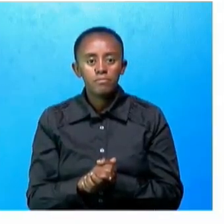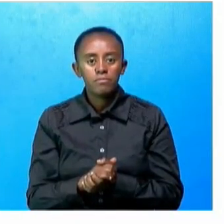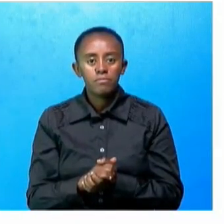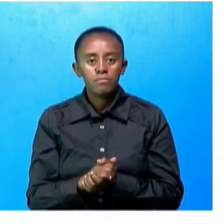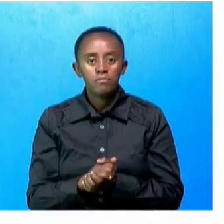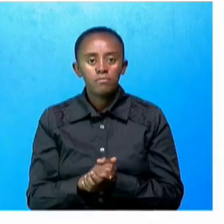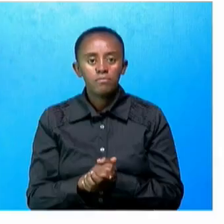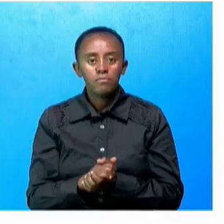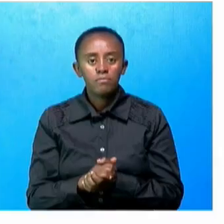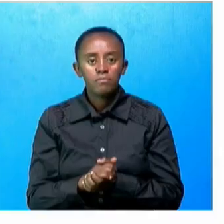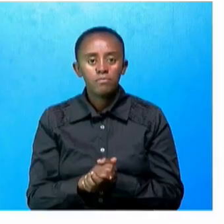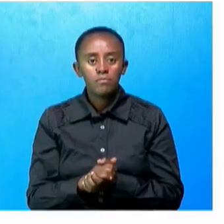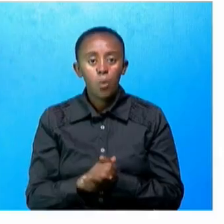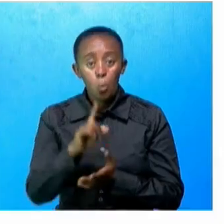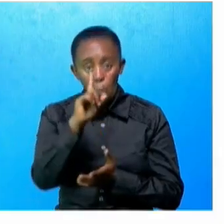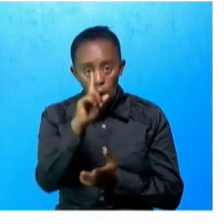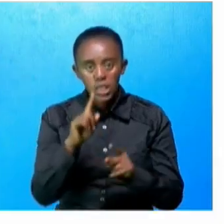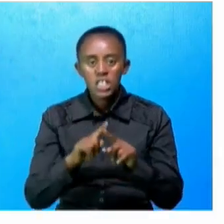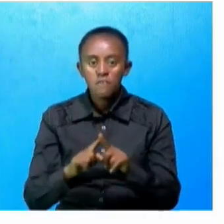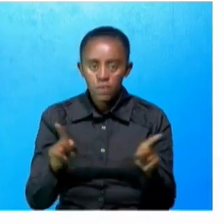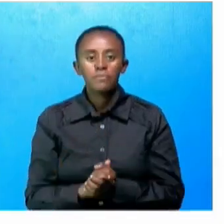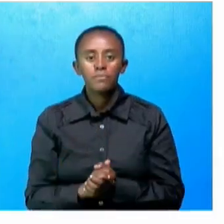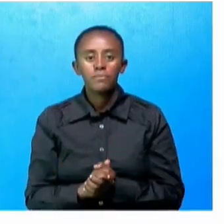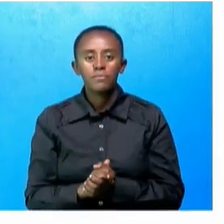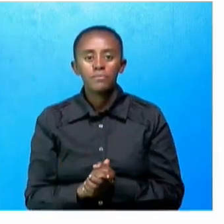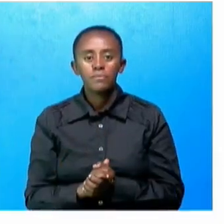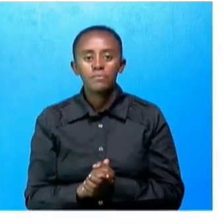All right, one difference.